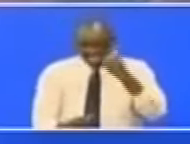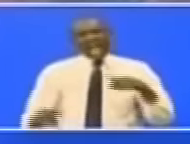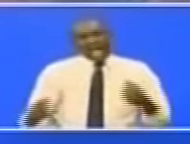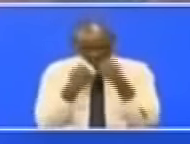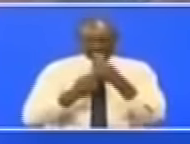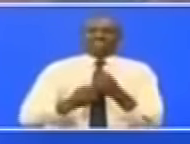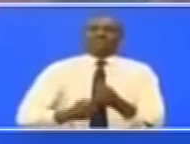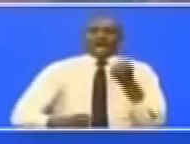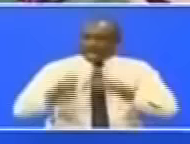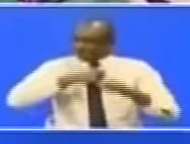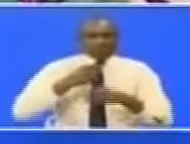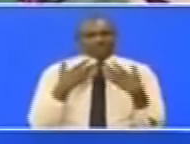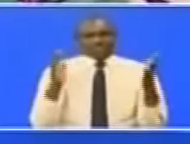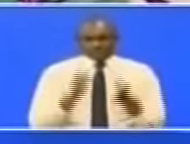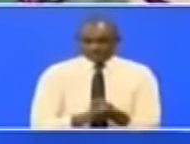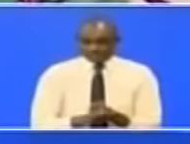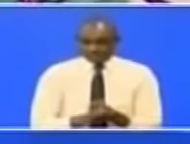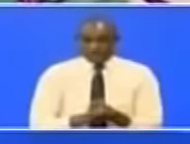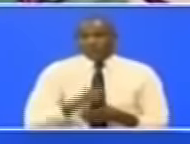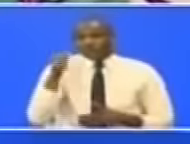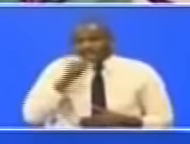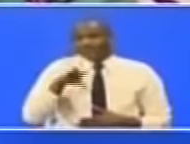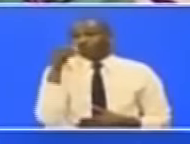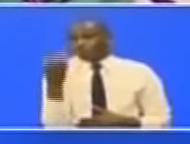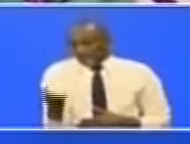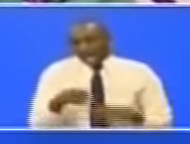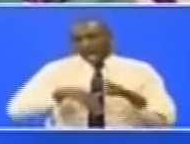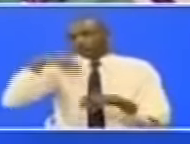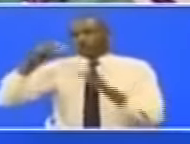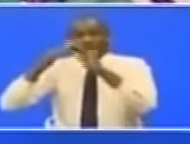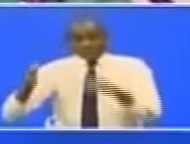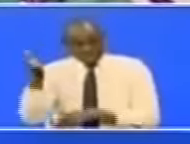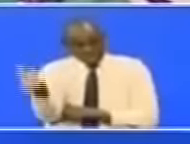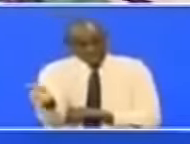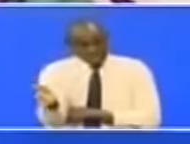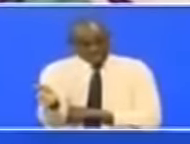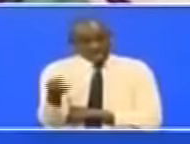to make good their threats. Mzee alipatikana nje ya boma akiwa